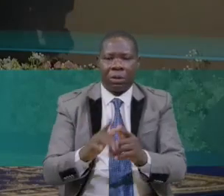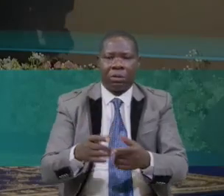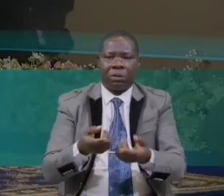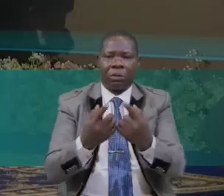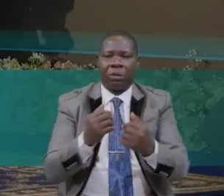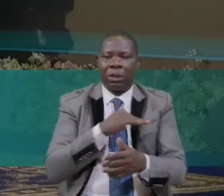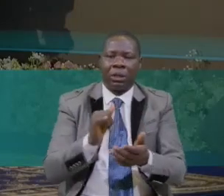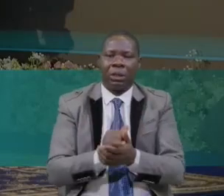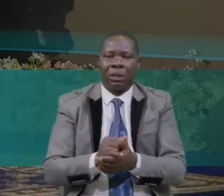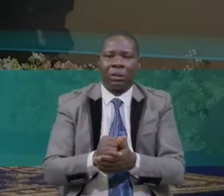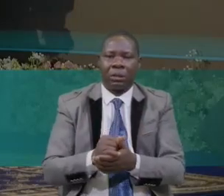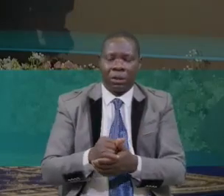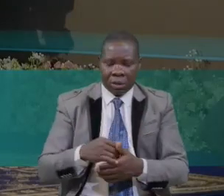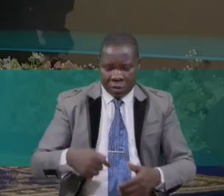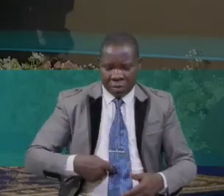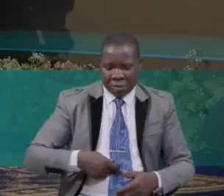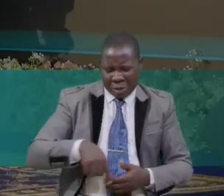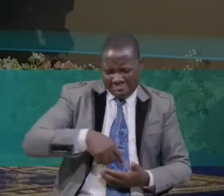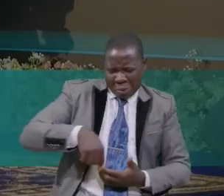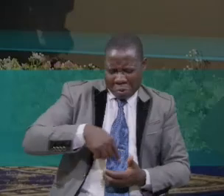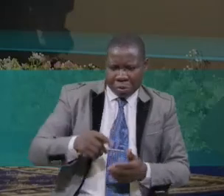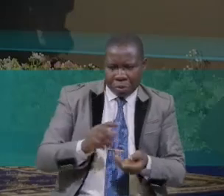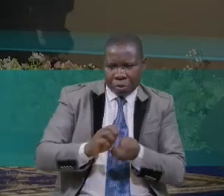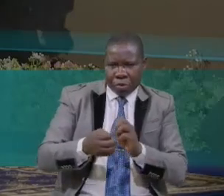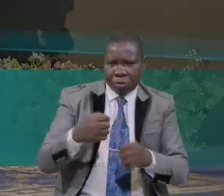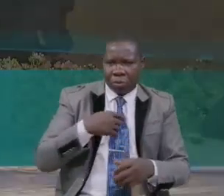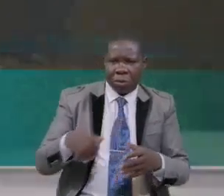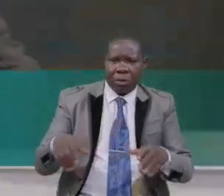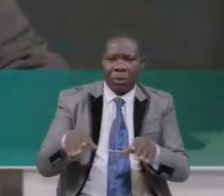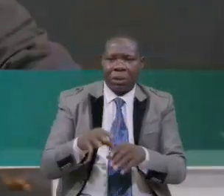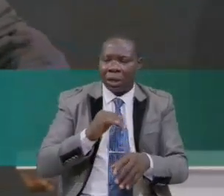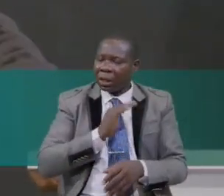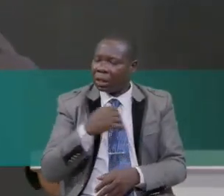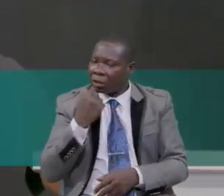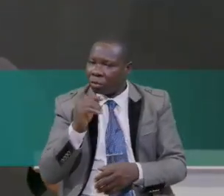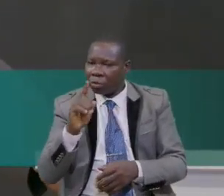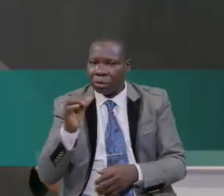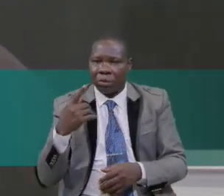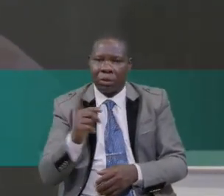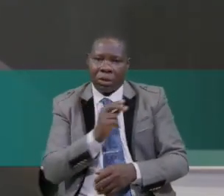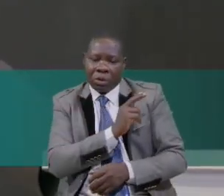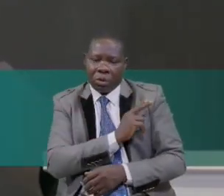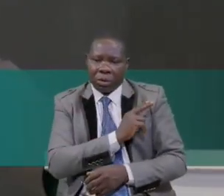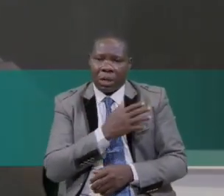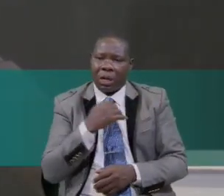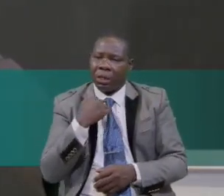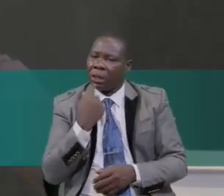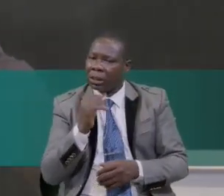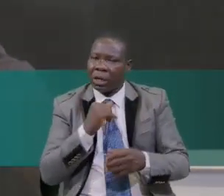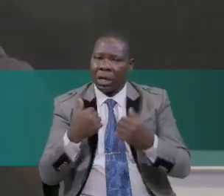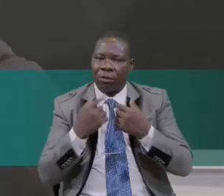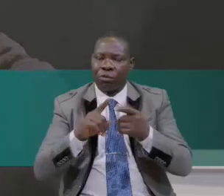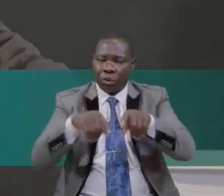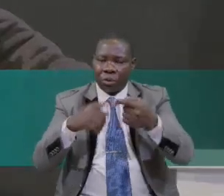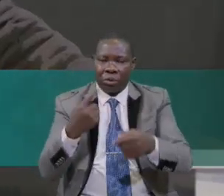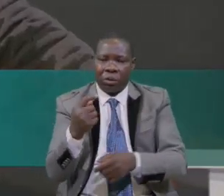the fellow by my side, one of our good ushers there, I said, I need to visit the restroom right now, hurry. And then